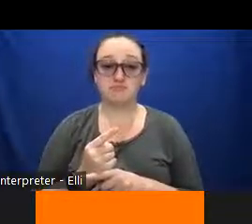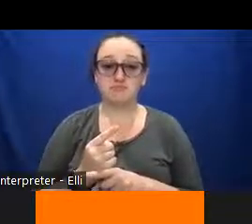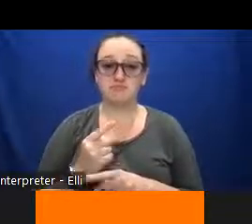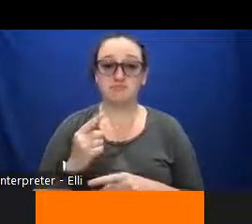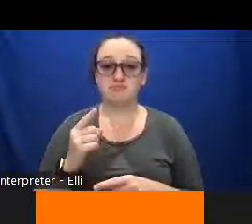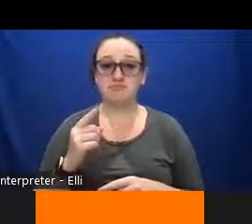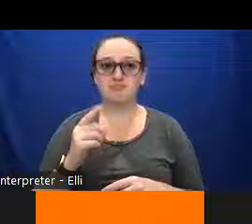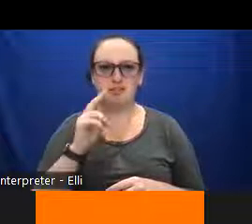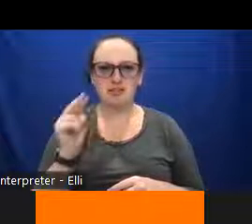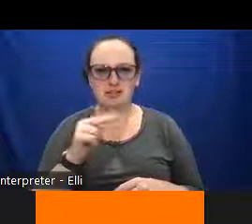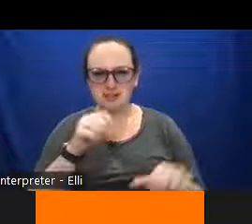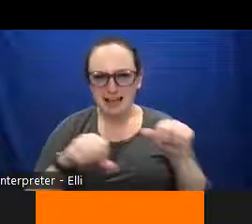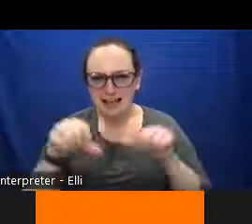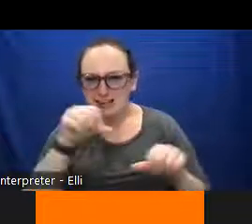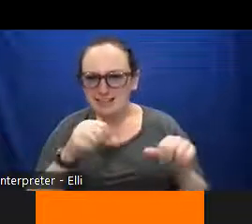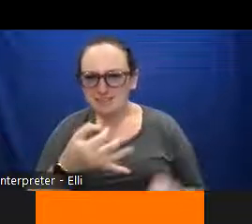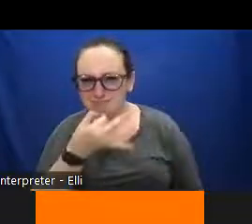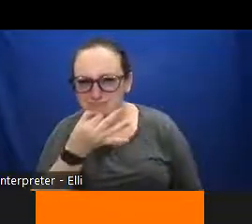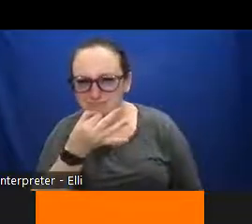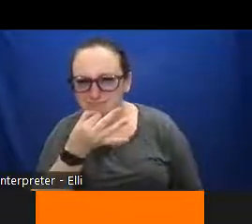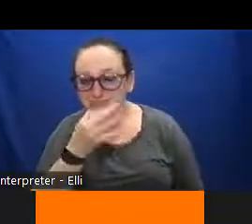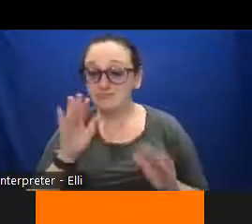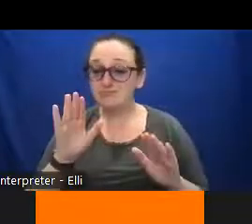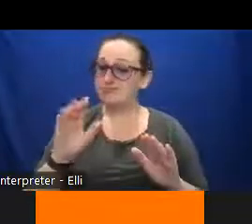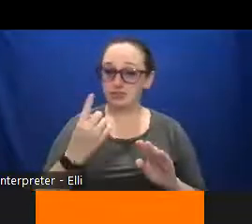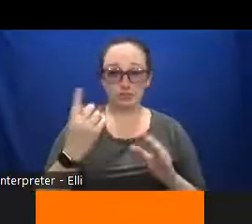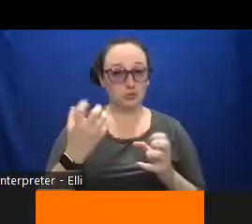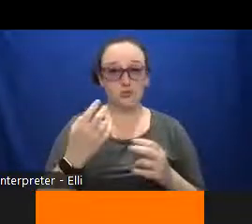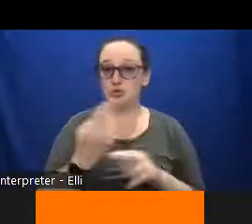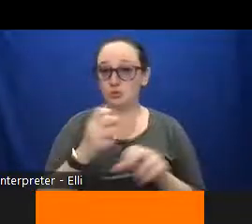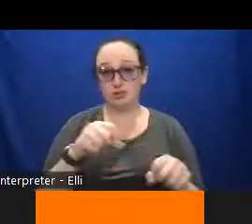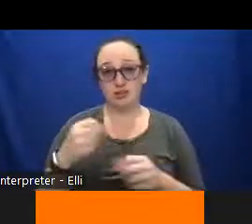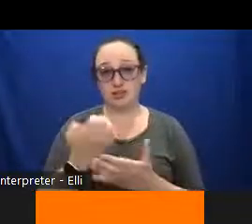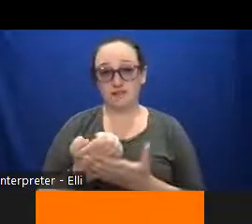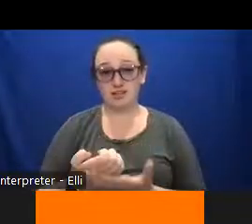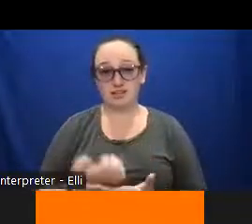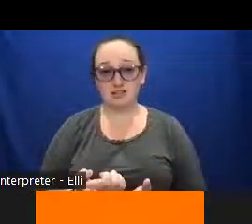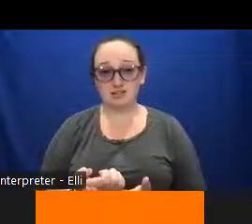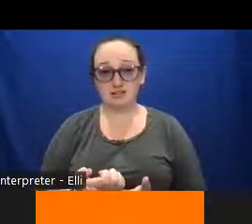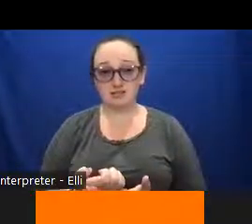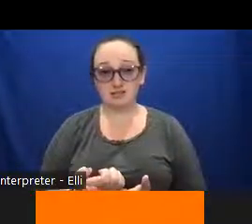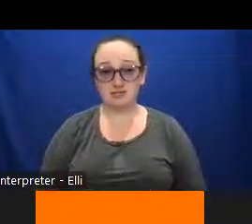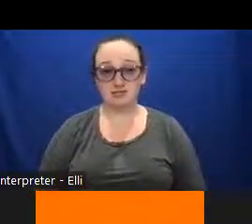getting all sciencey on us. Well, if it gets us usable evidence. There's life in the old dog yet. Oi.